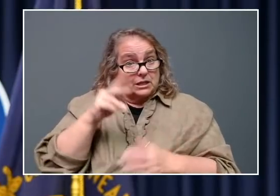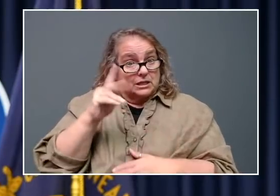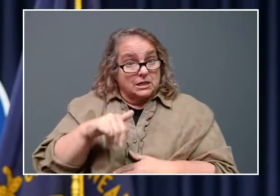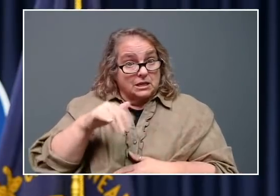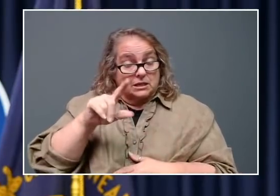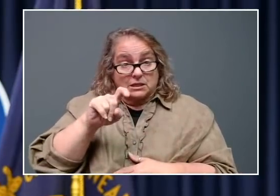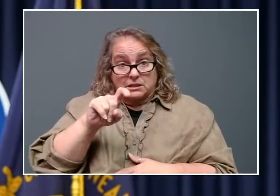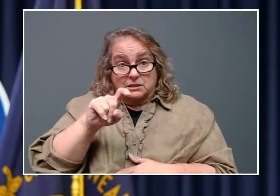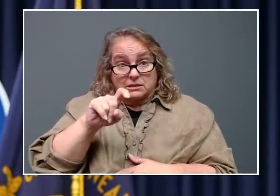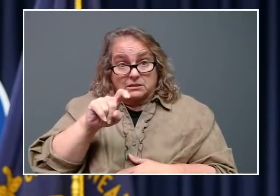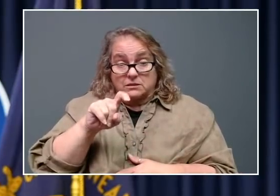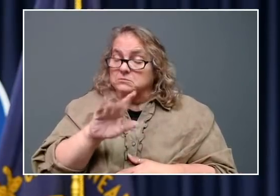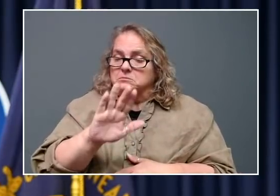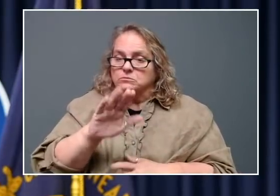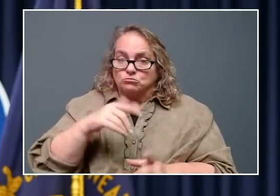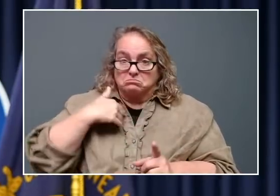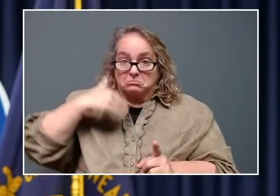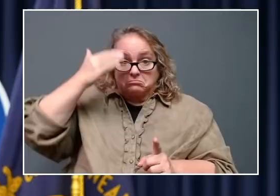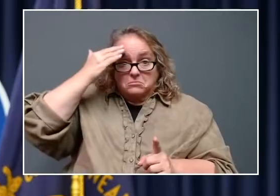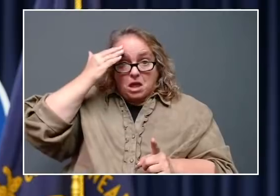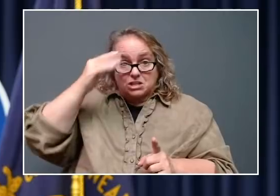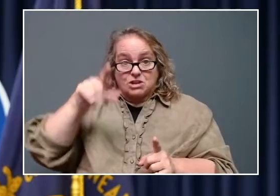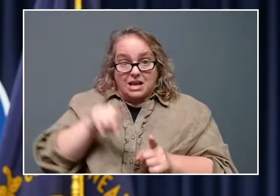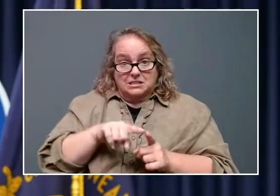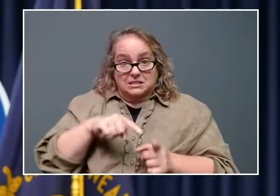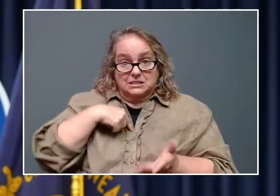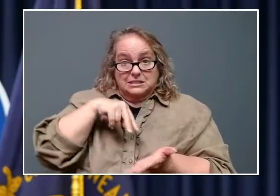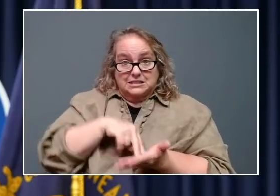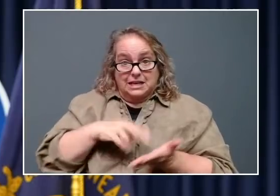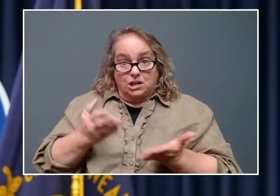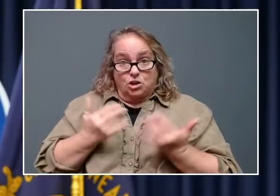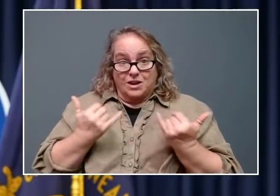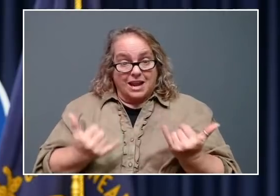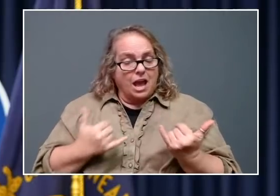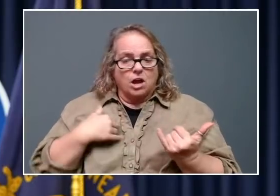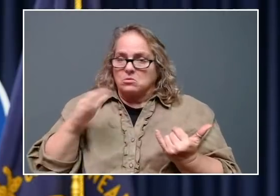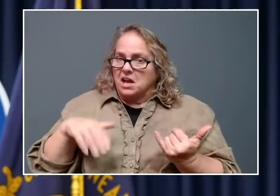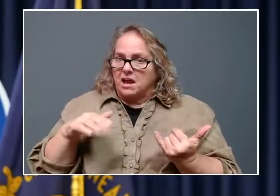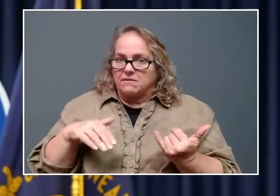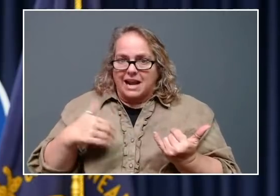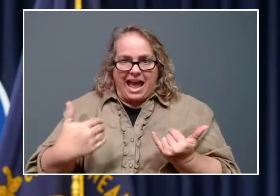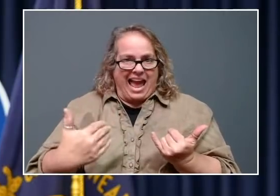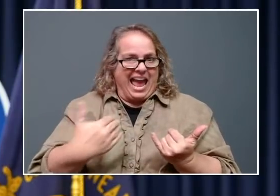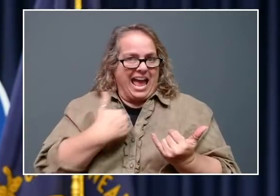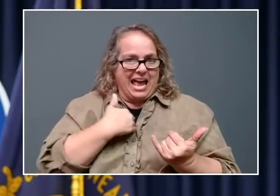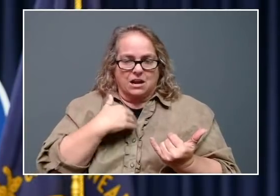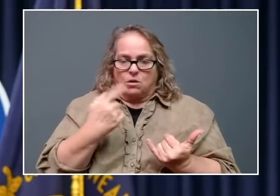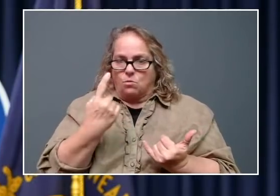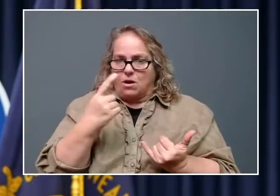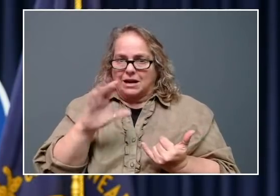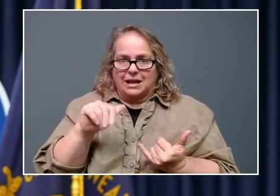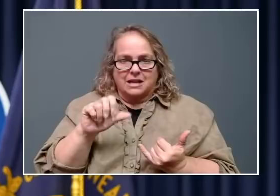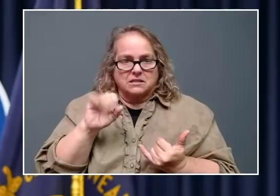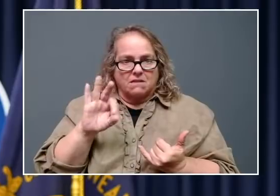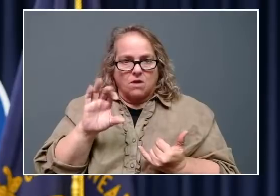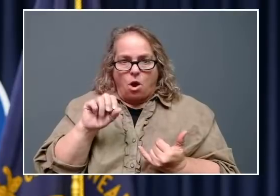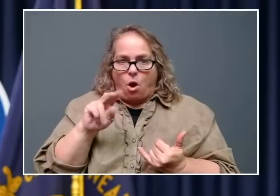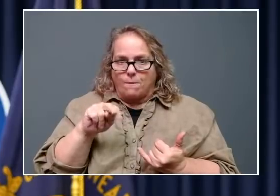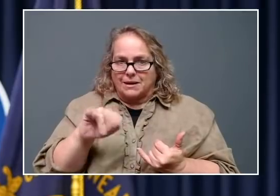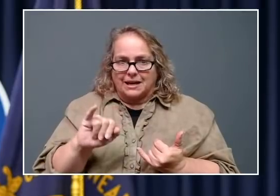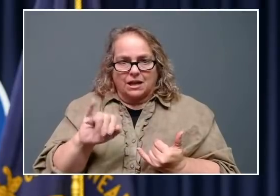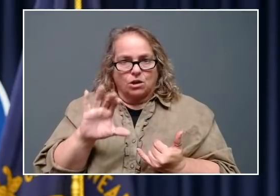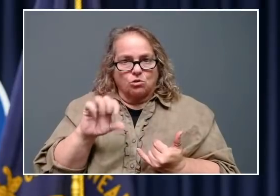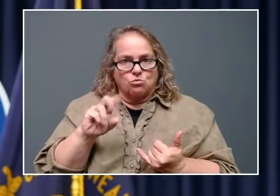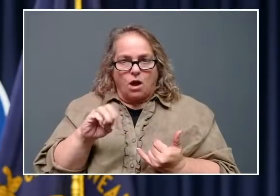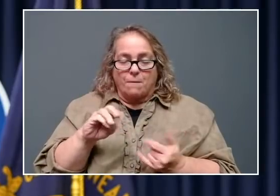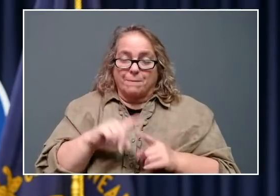knowledge, as of standing here right now, we have not confirmed a case of Omicron. With that said, it's been detected in so